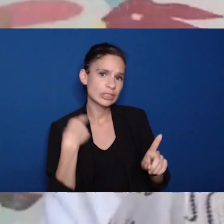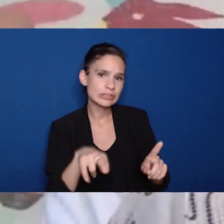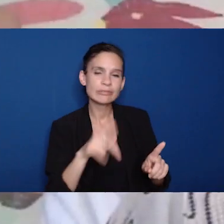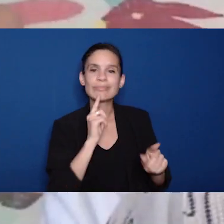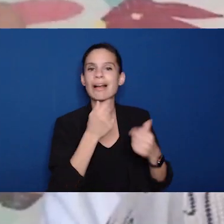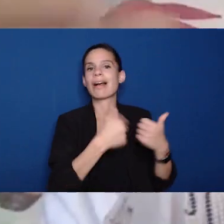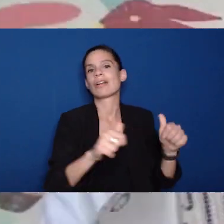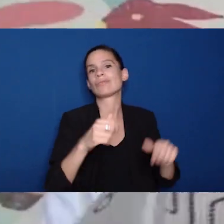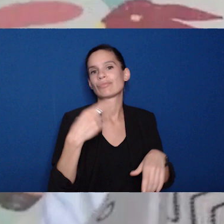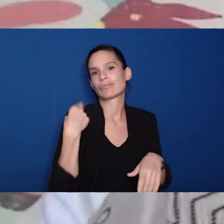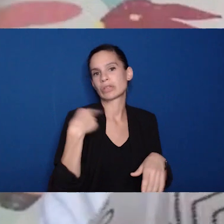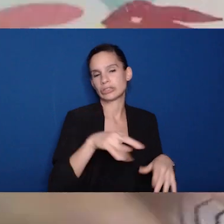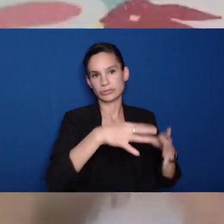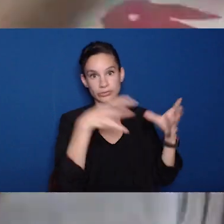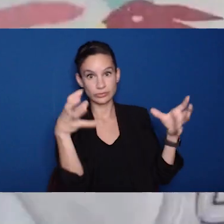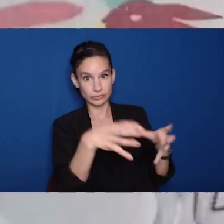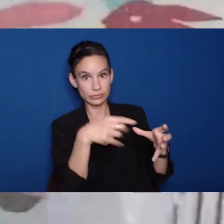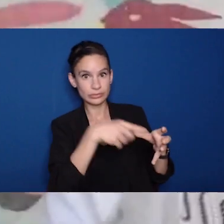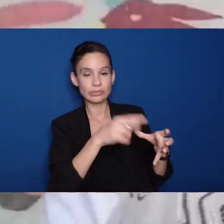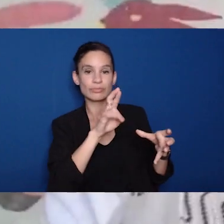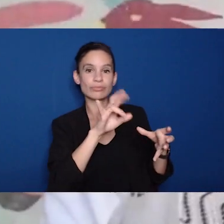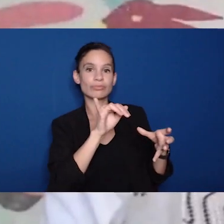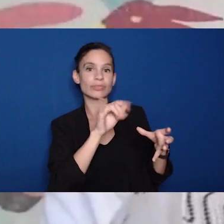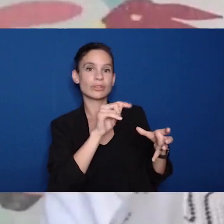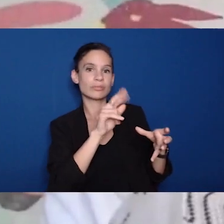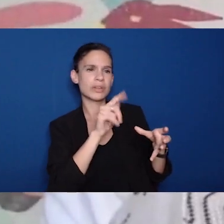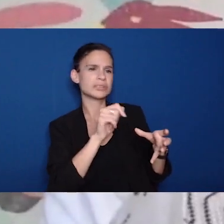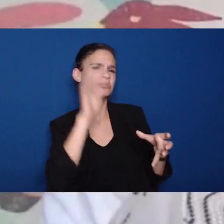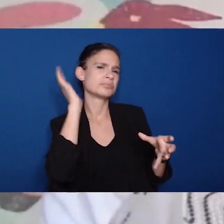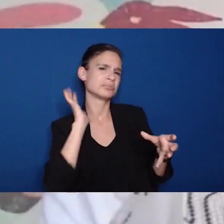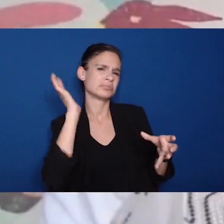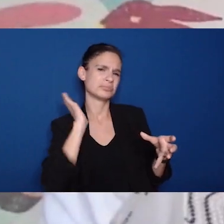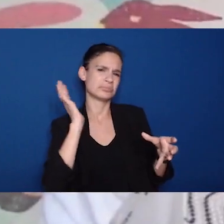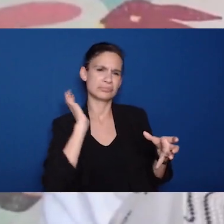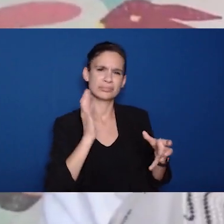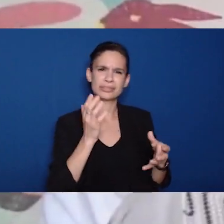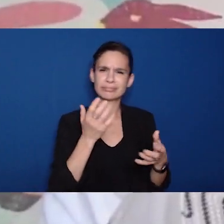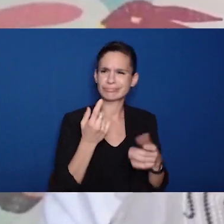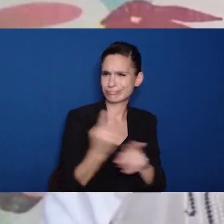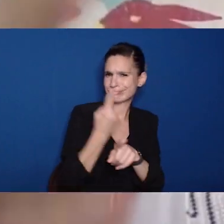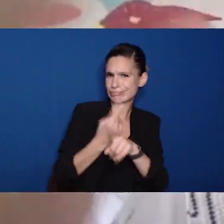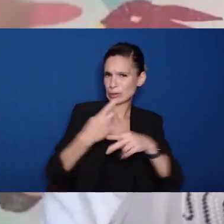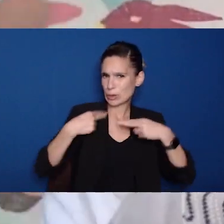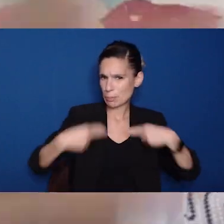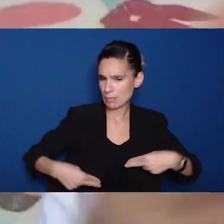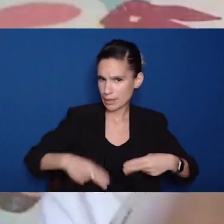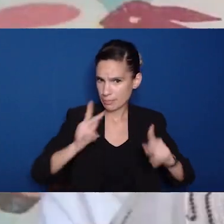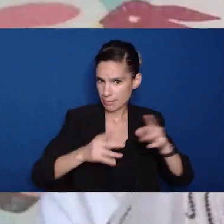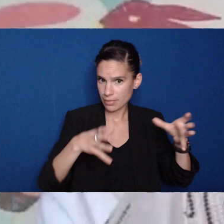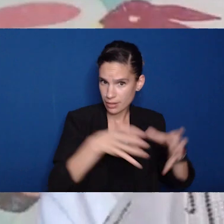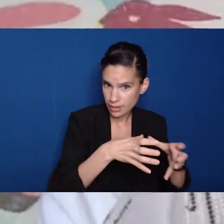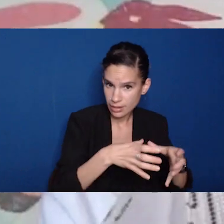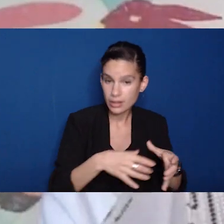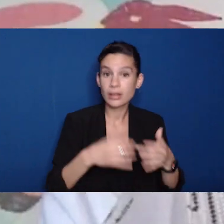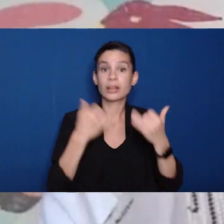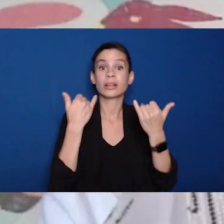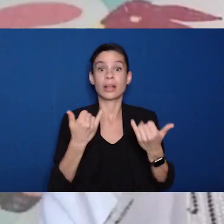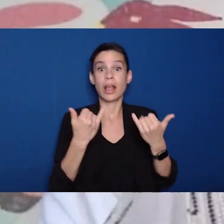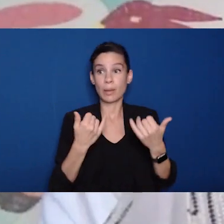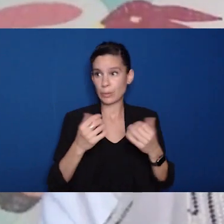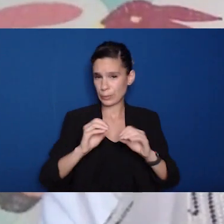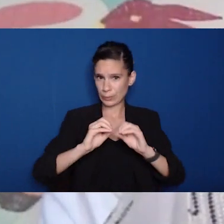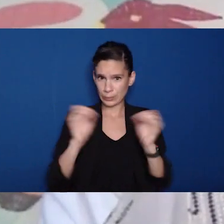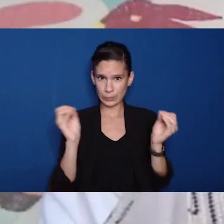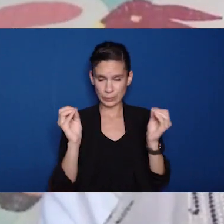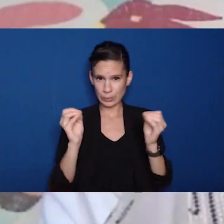rituals, or not just churches, any kind of religious institution and rituals. Religion and rituals. Well, that's not